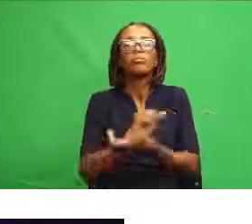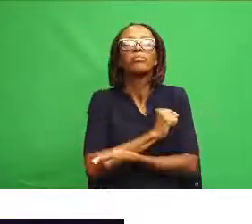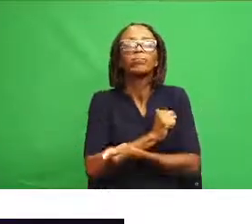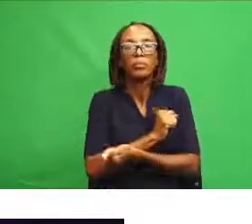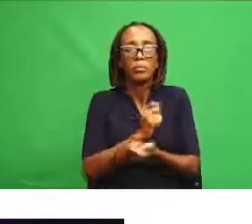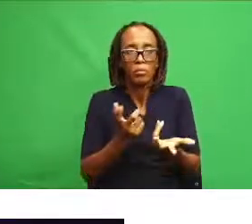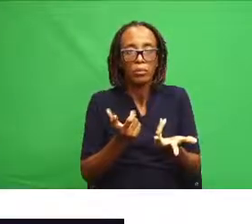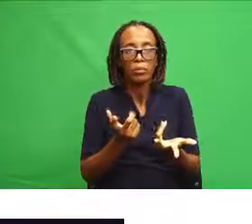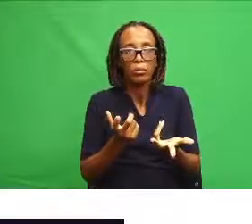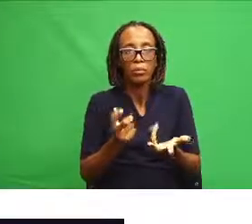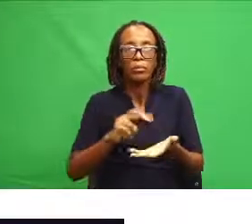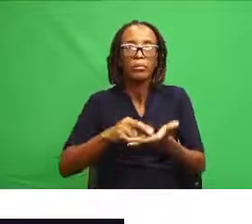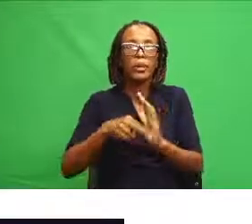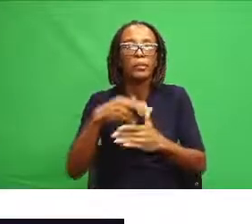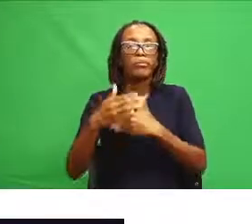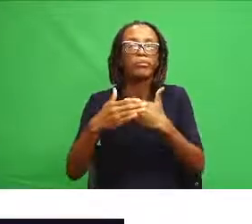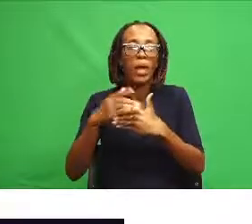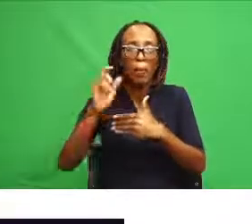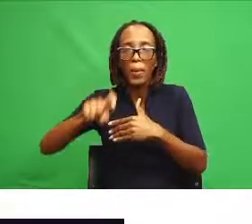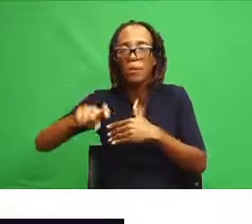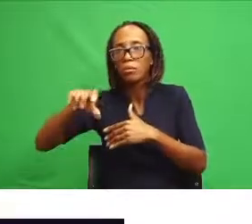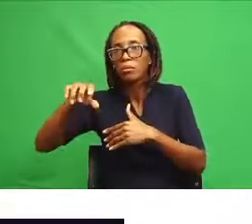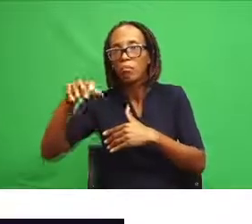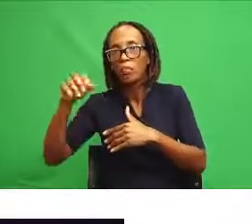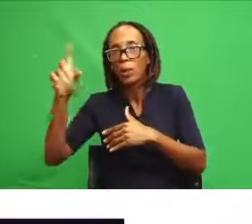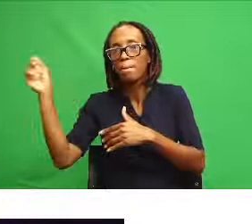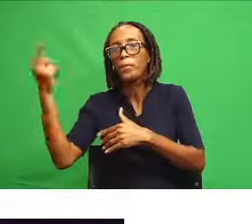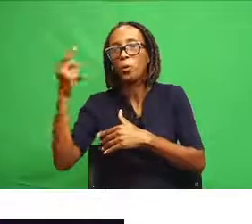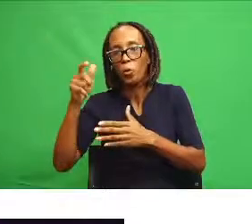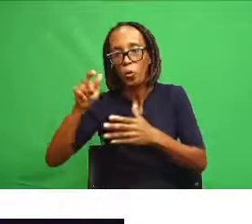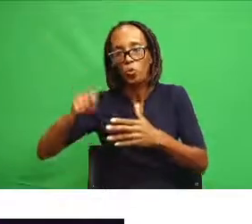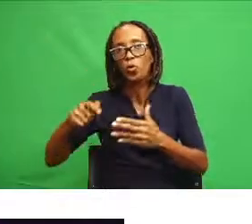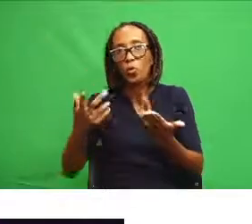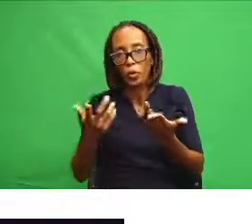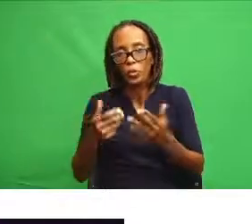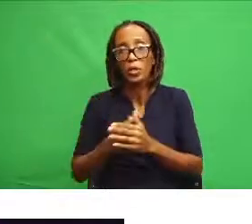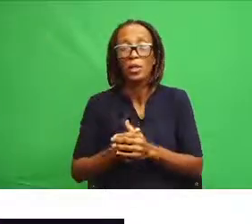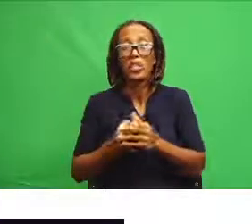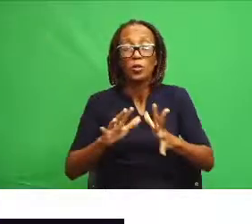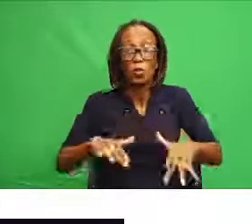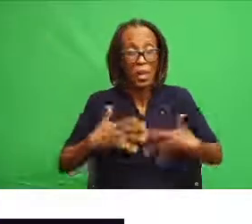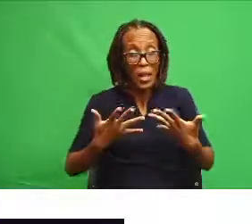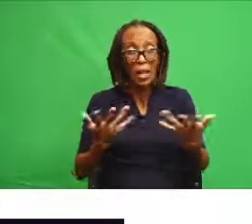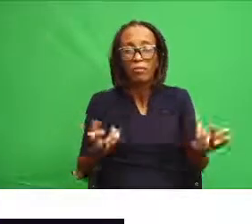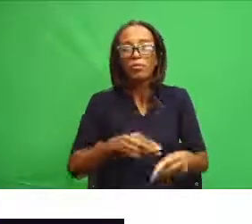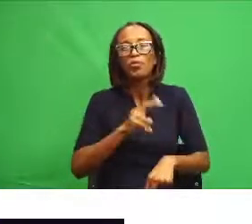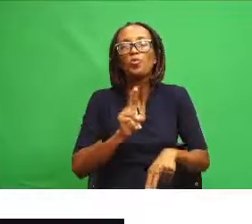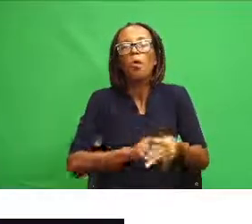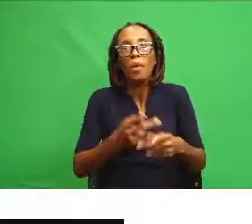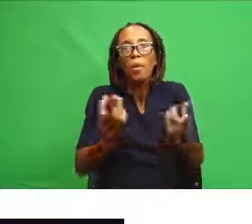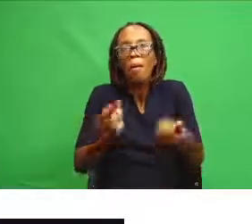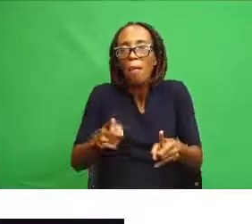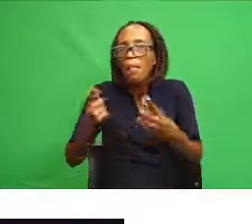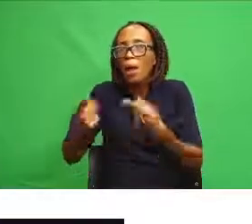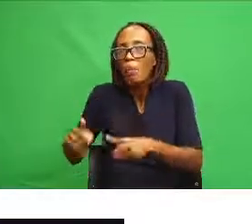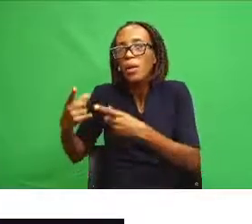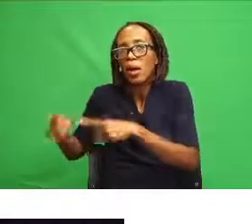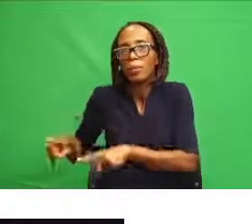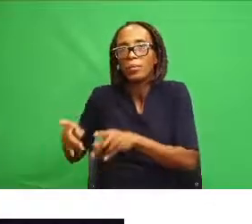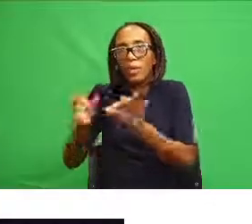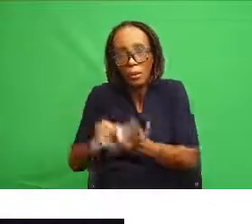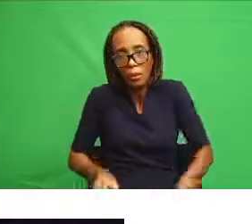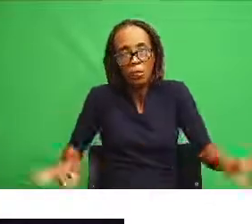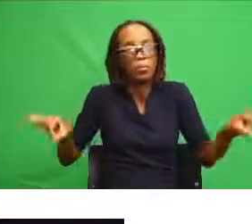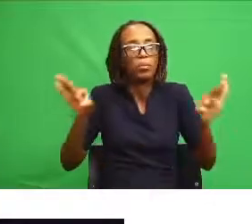provision has been nullified. So you want to understand that life is what it is, and that these kinds of things